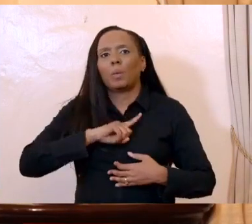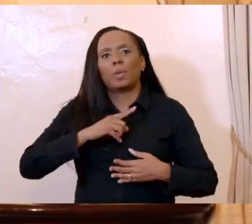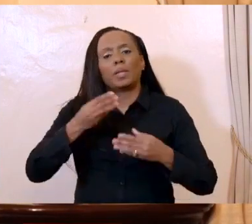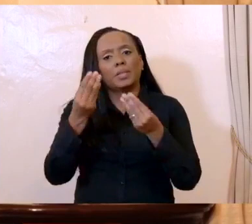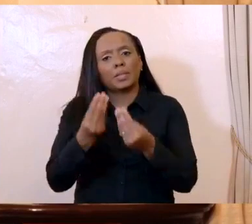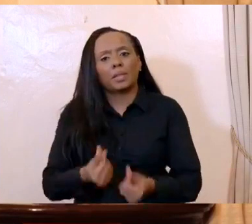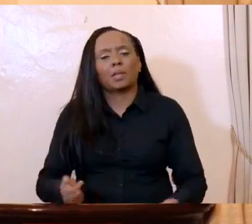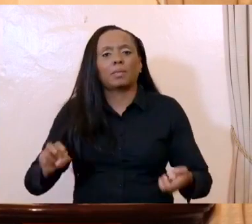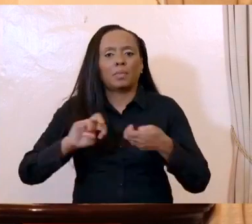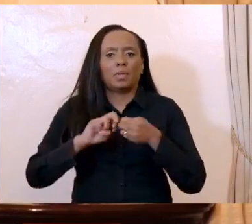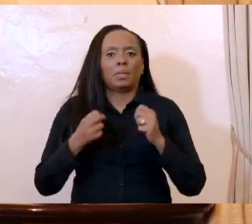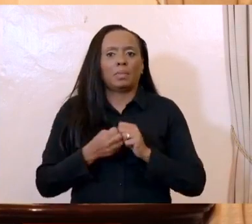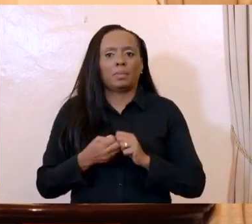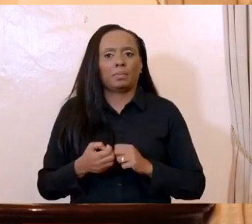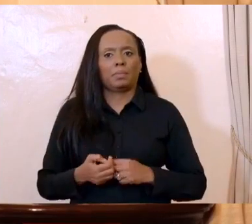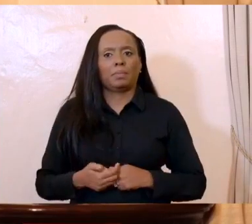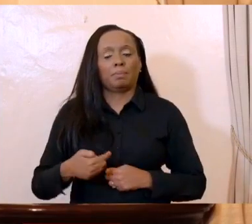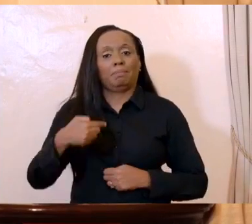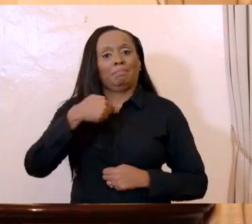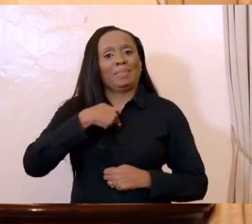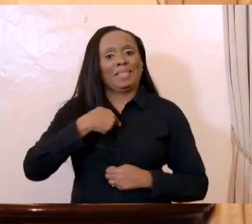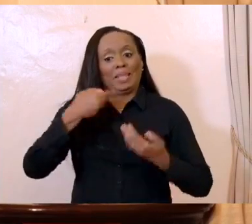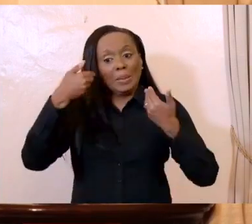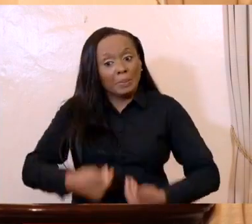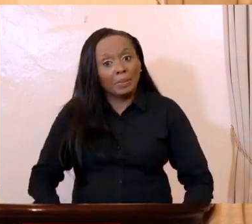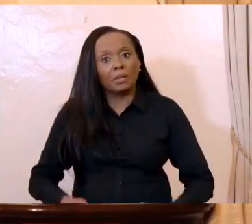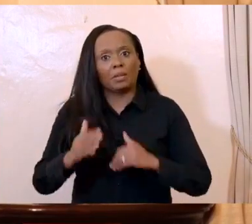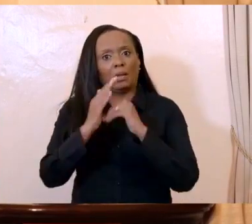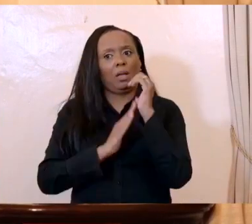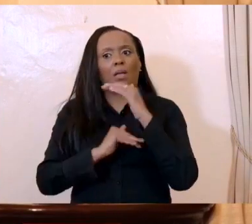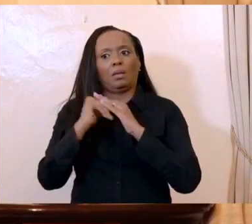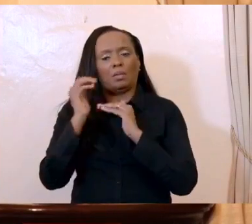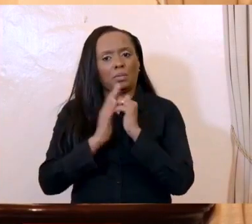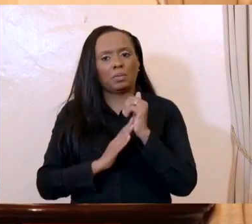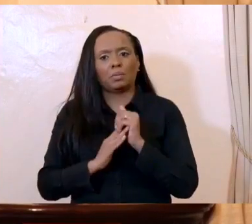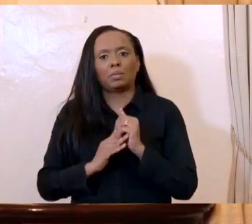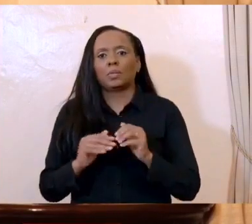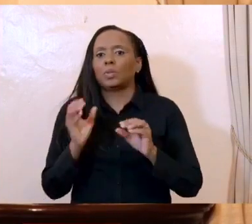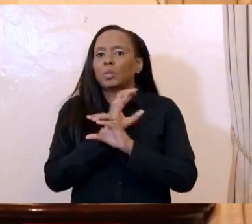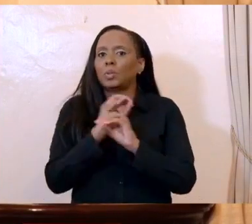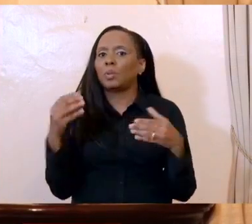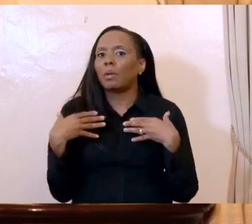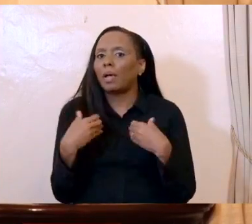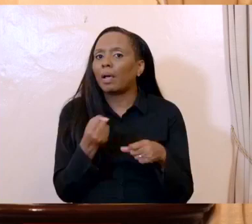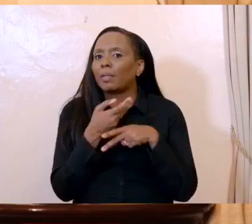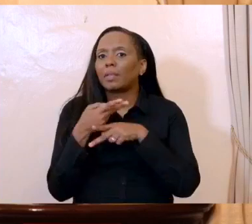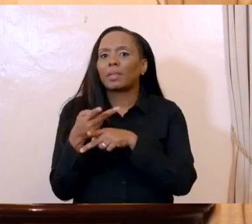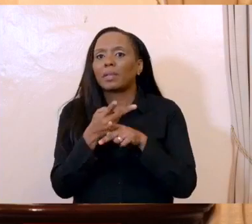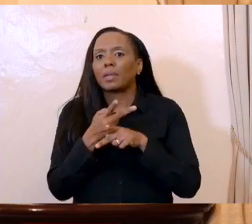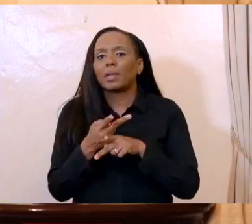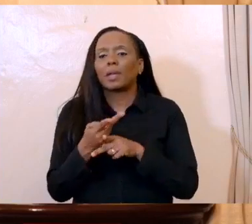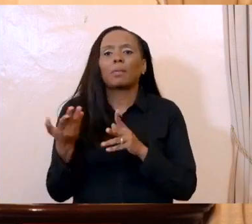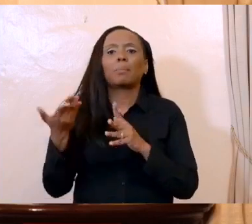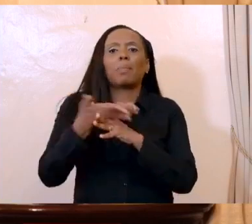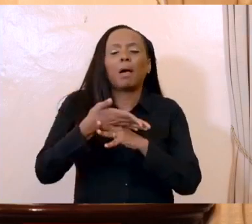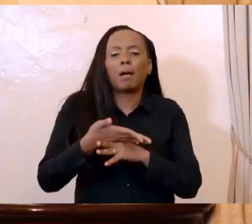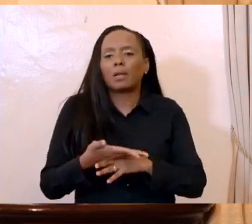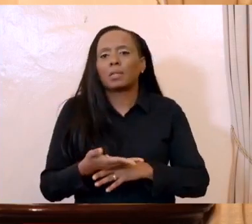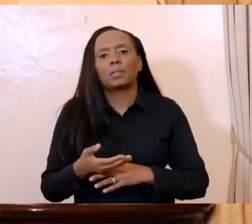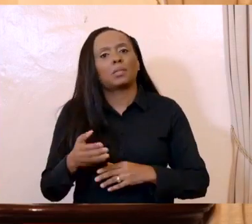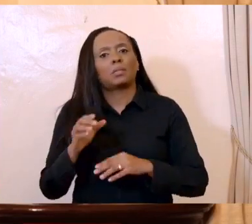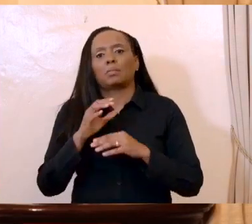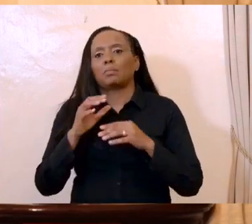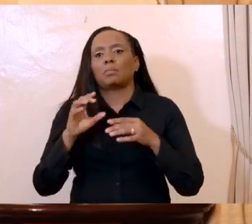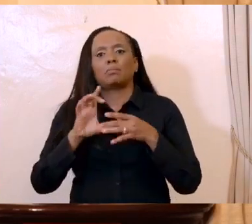comfortable in saying that nobody's health care was compromised, and we took every single